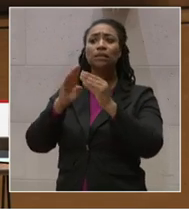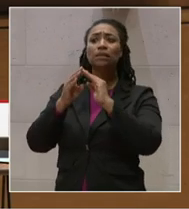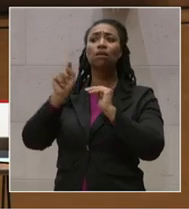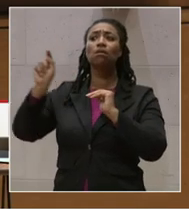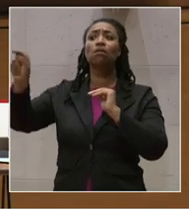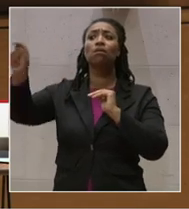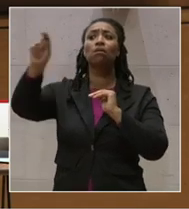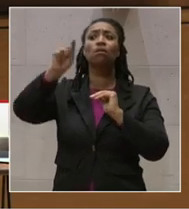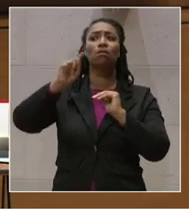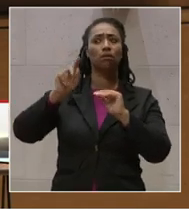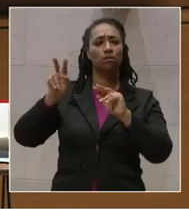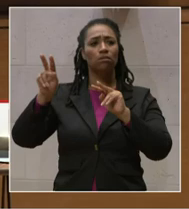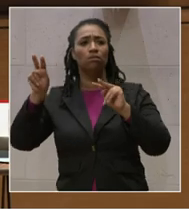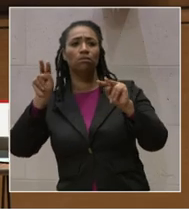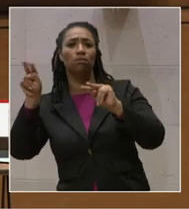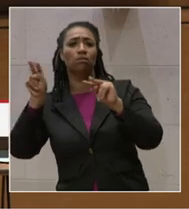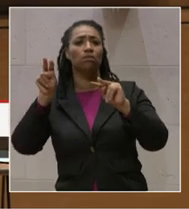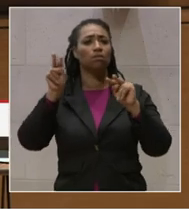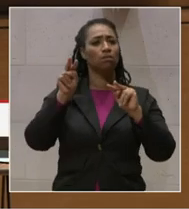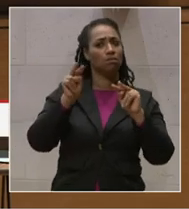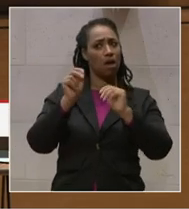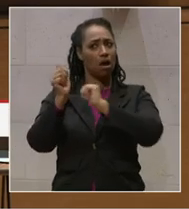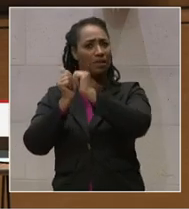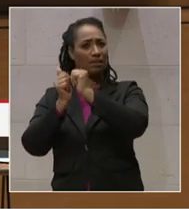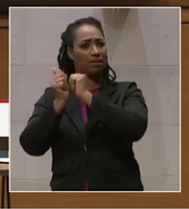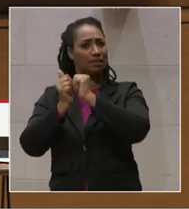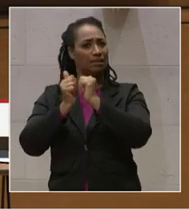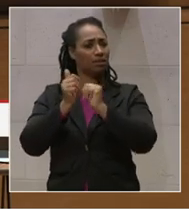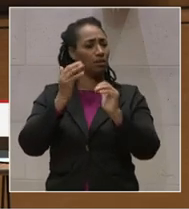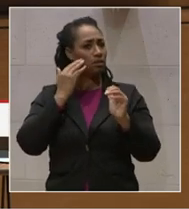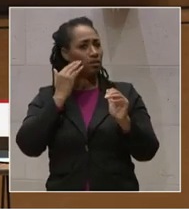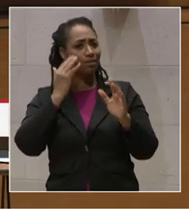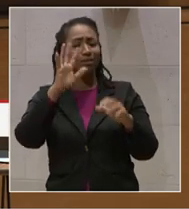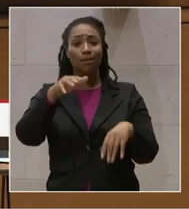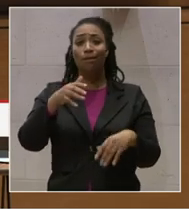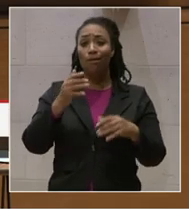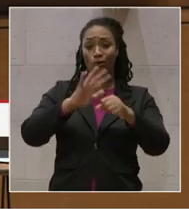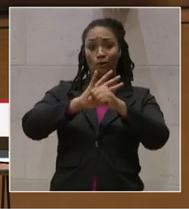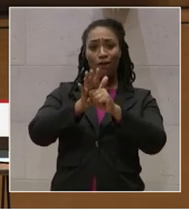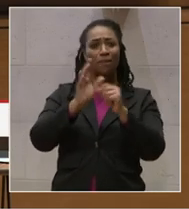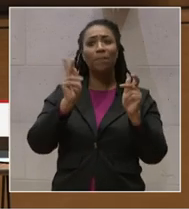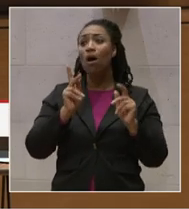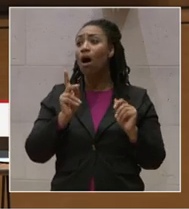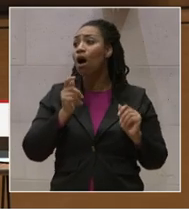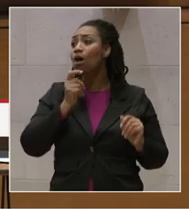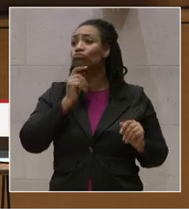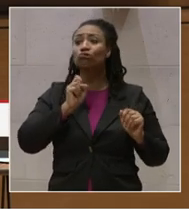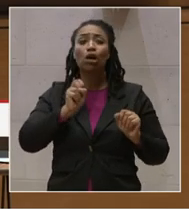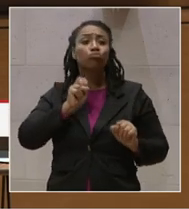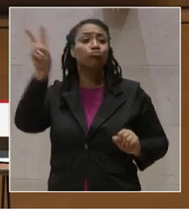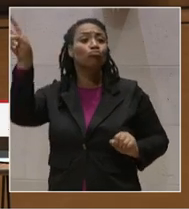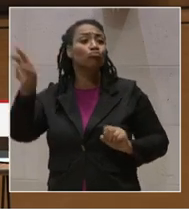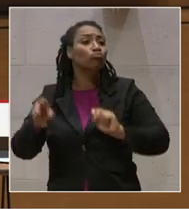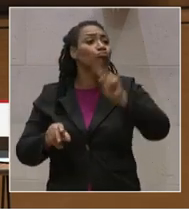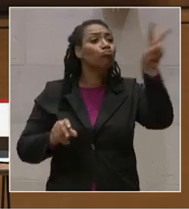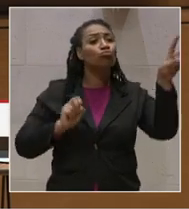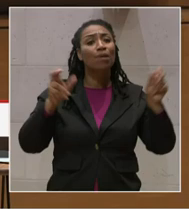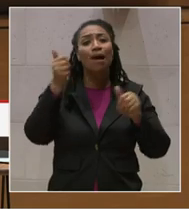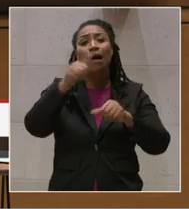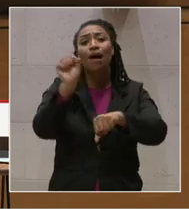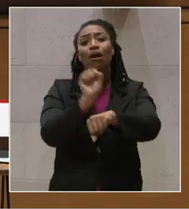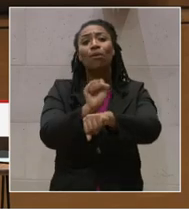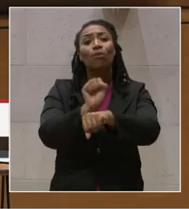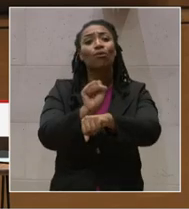we are competing with less expensive cities. And so it is our economic competitive requirement to bring the cost of housing